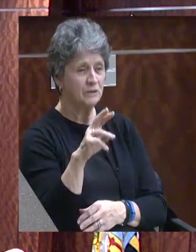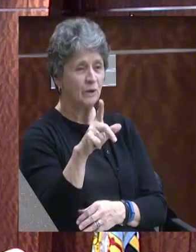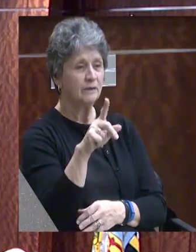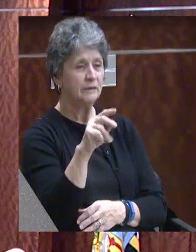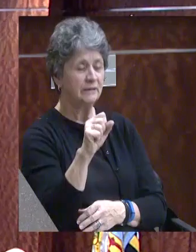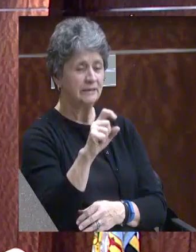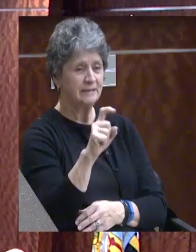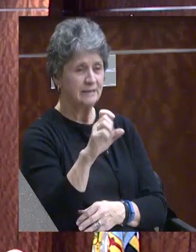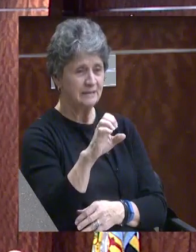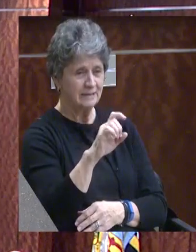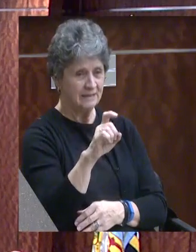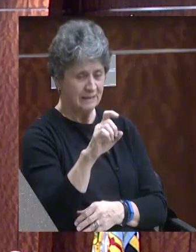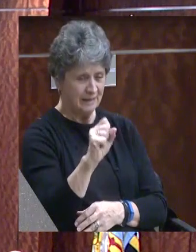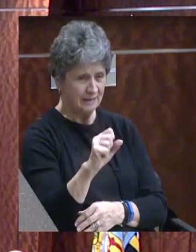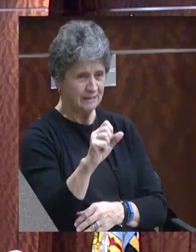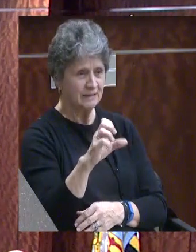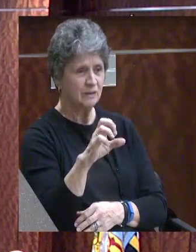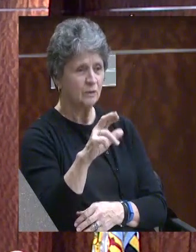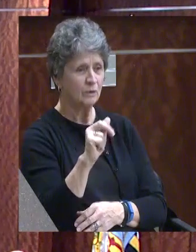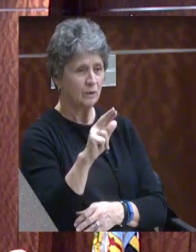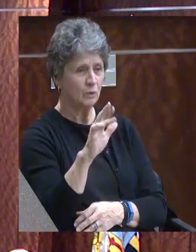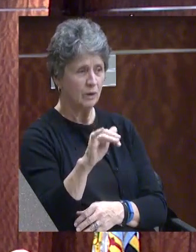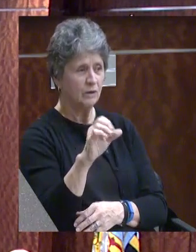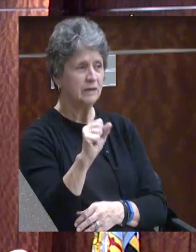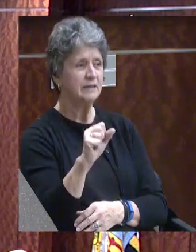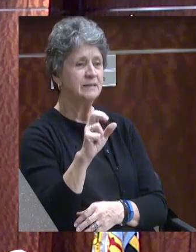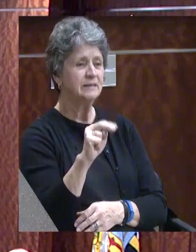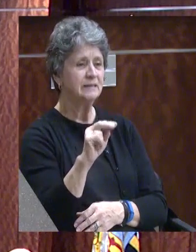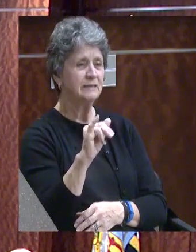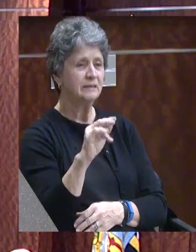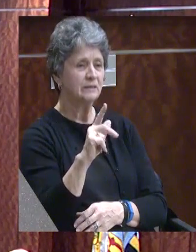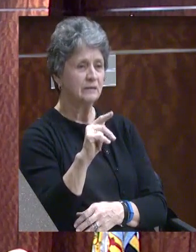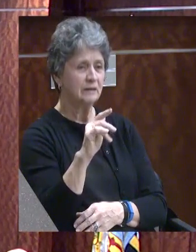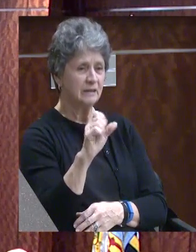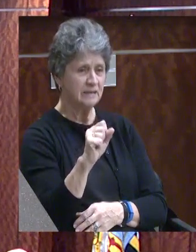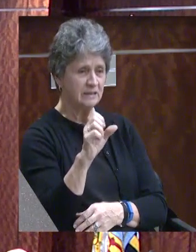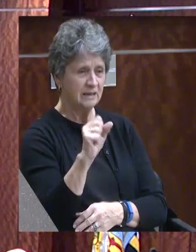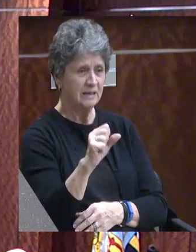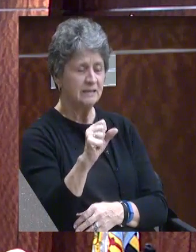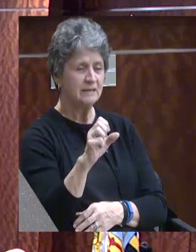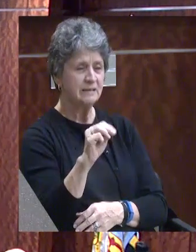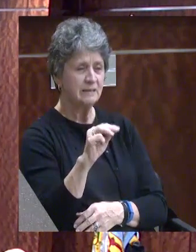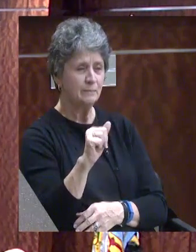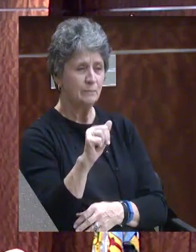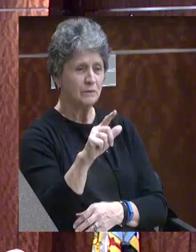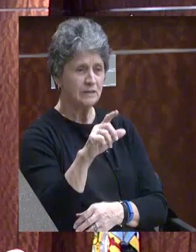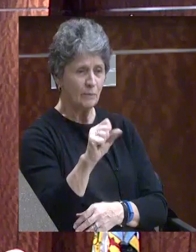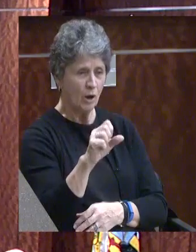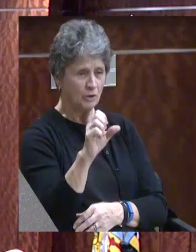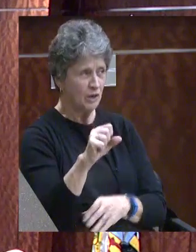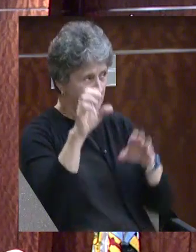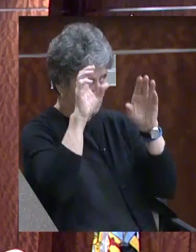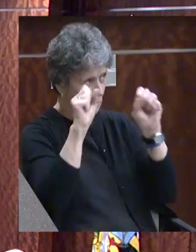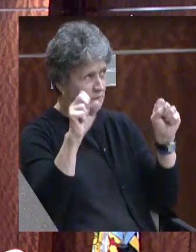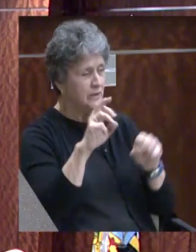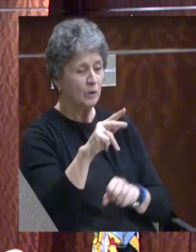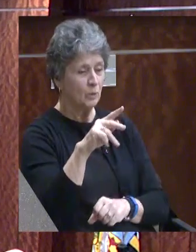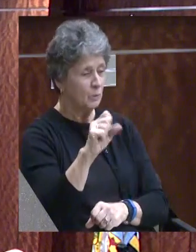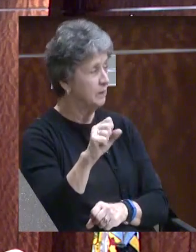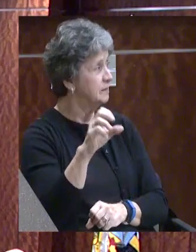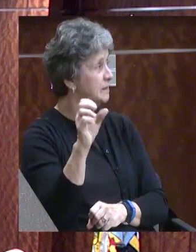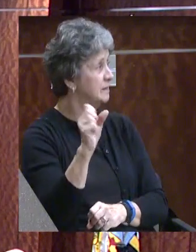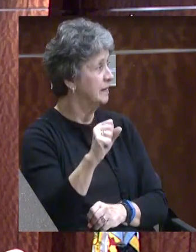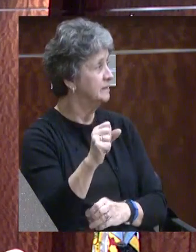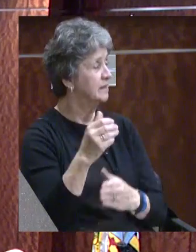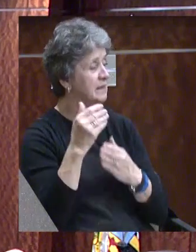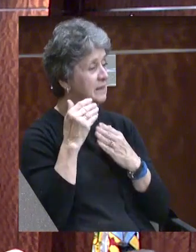Mr. Les? Yes. Ms. Crary? Yes. Ms. Nicholas? Yes. Mr. Smalls? I vote yes. President Ricks? Yes. And we thank every